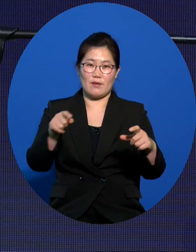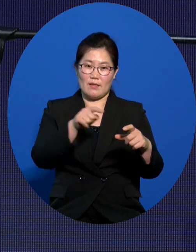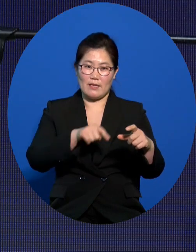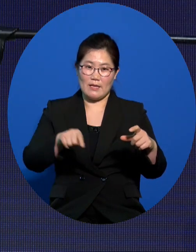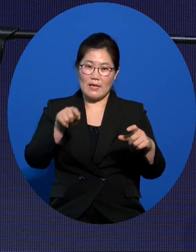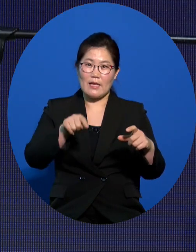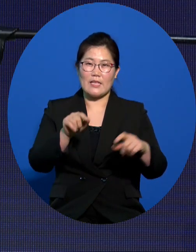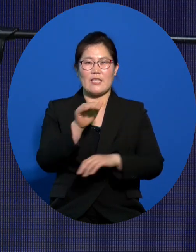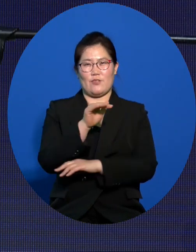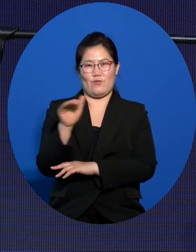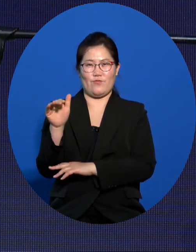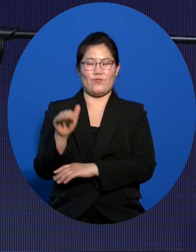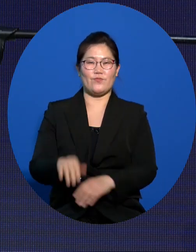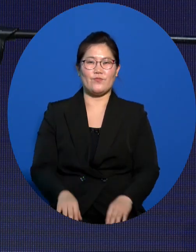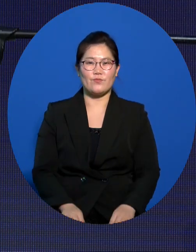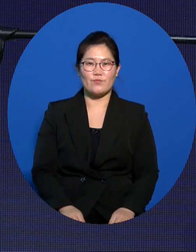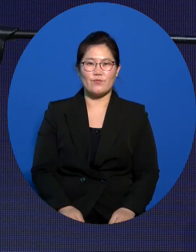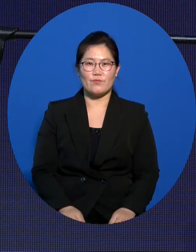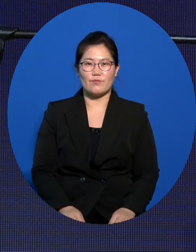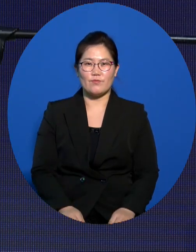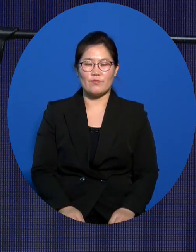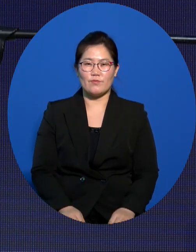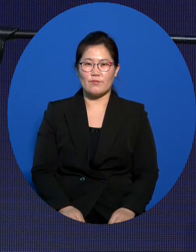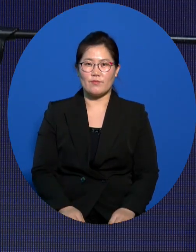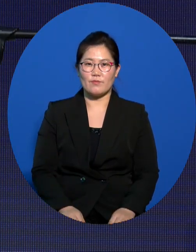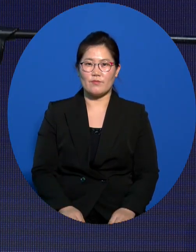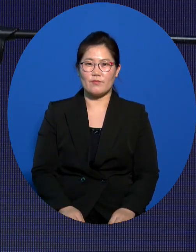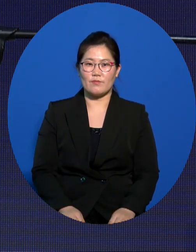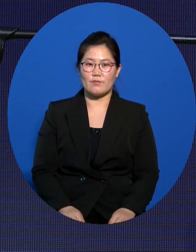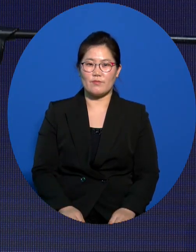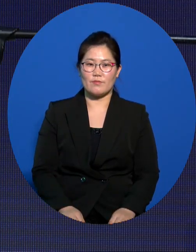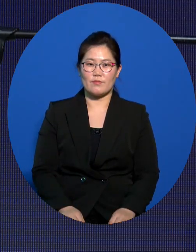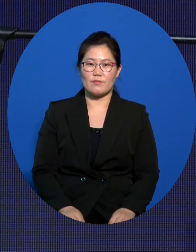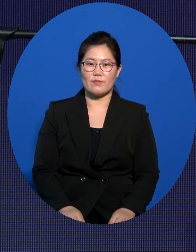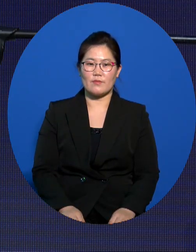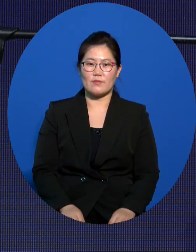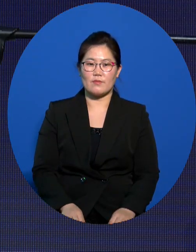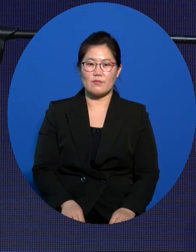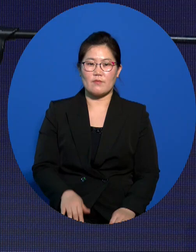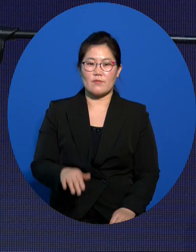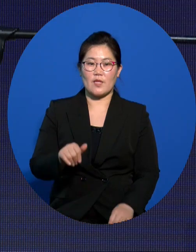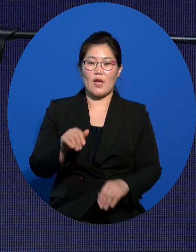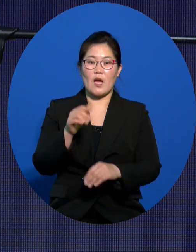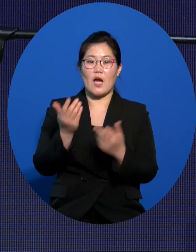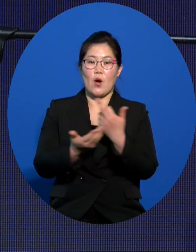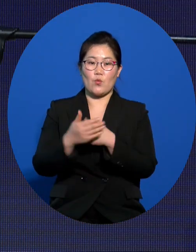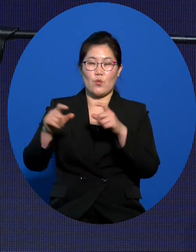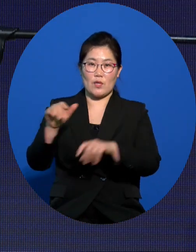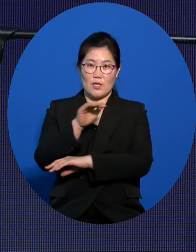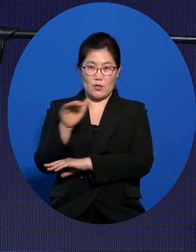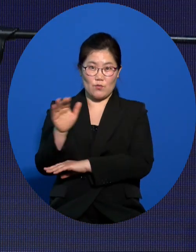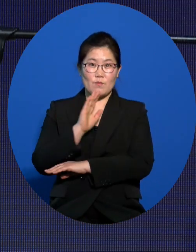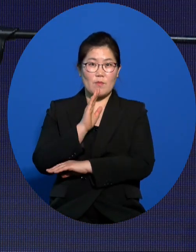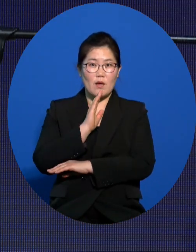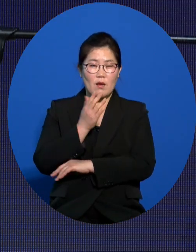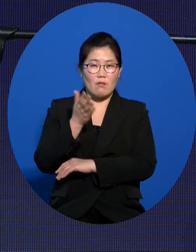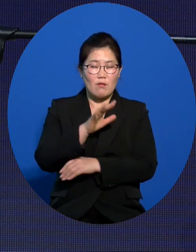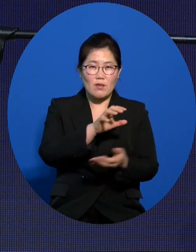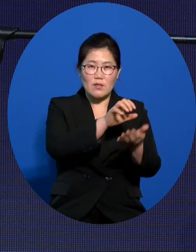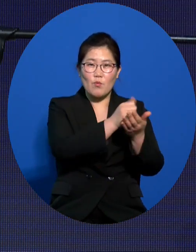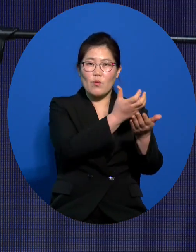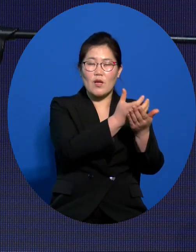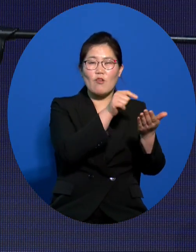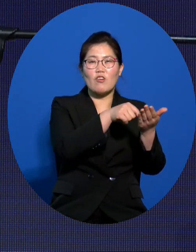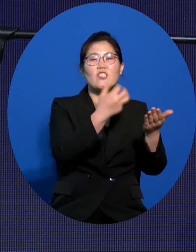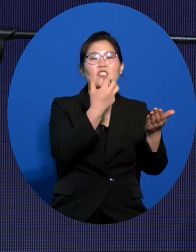of the right to mobility of the persons